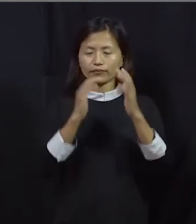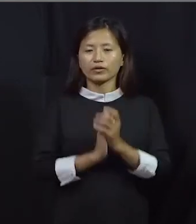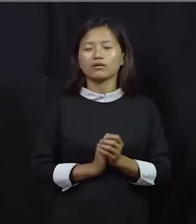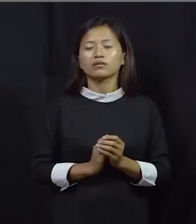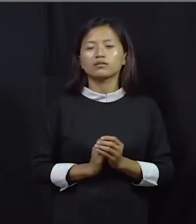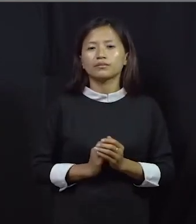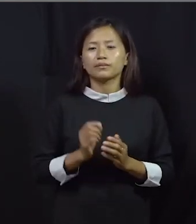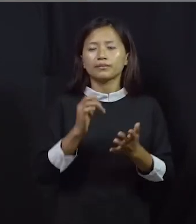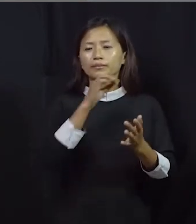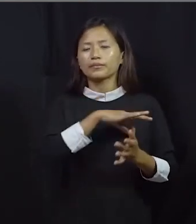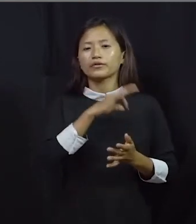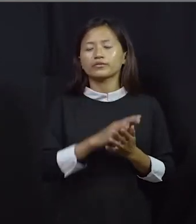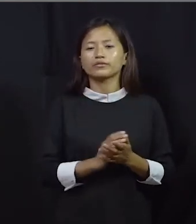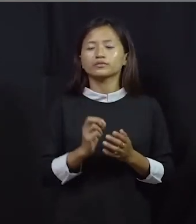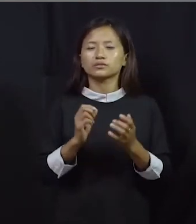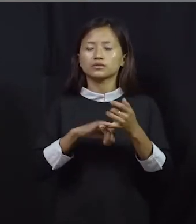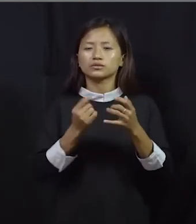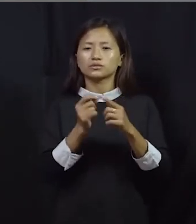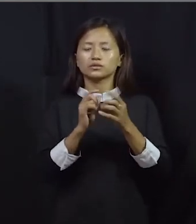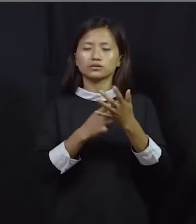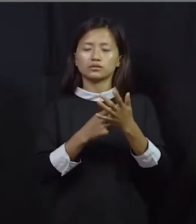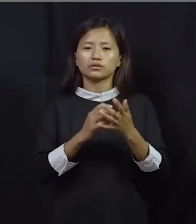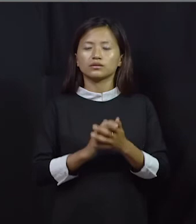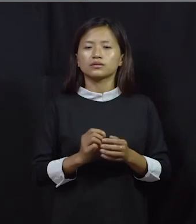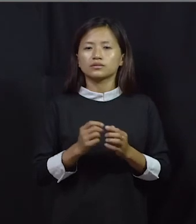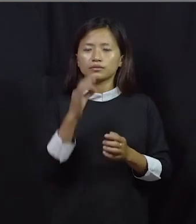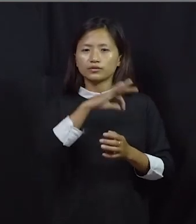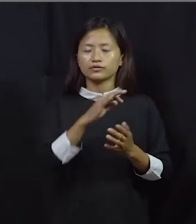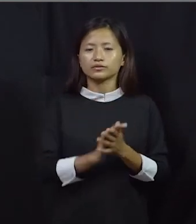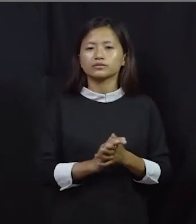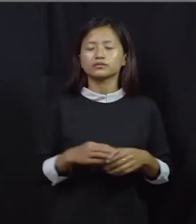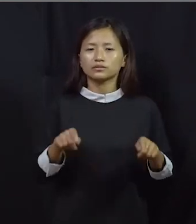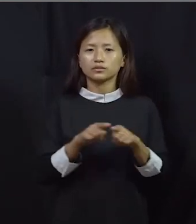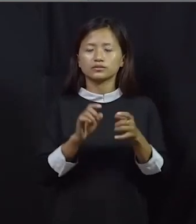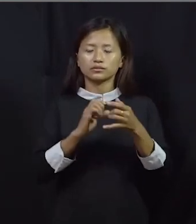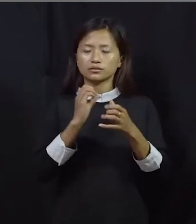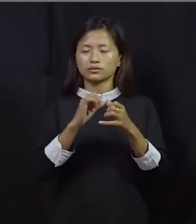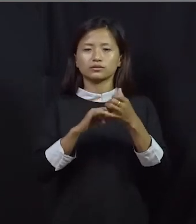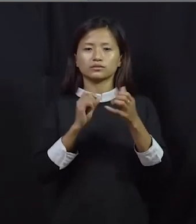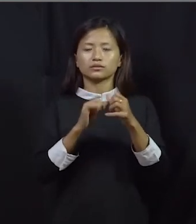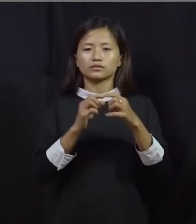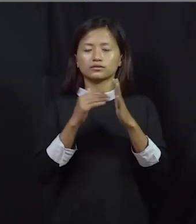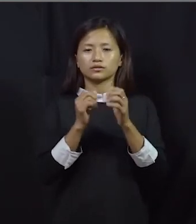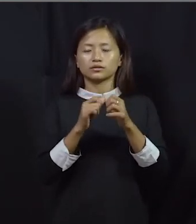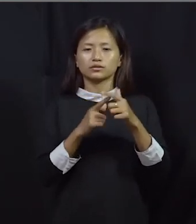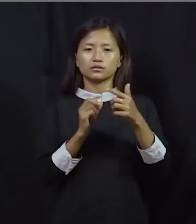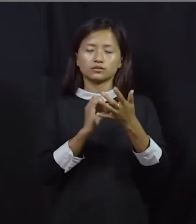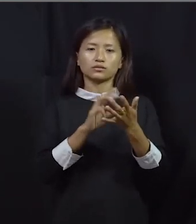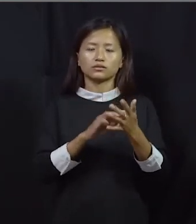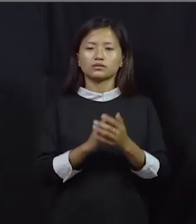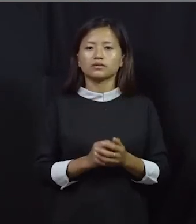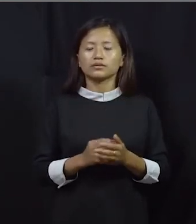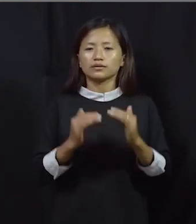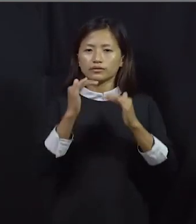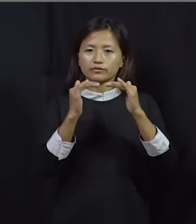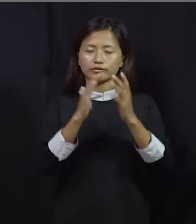weighted average profit, super profit method, capitalization of super profits, capitalization of average